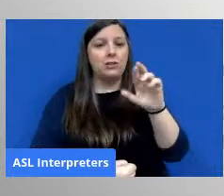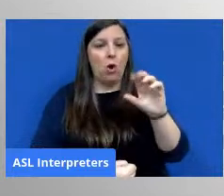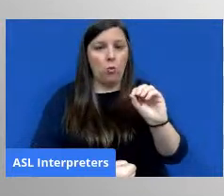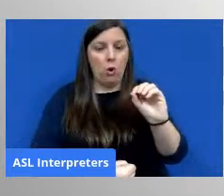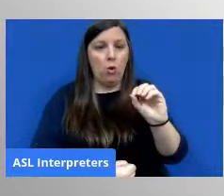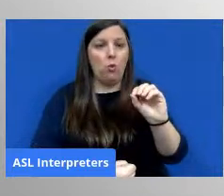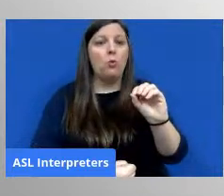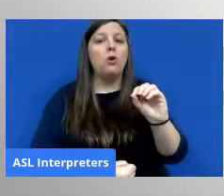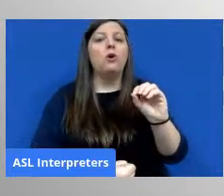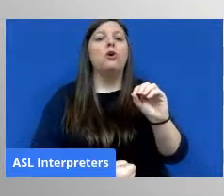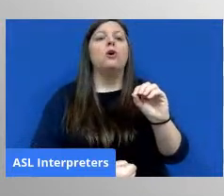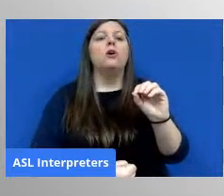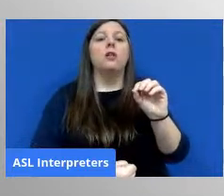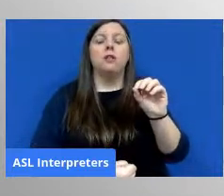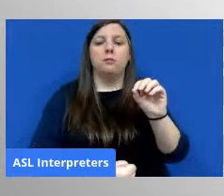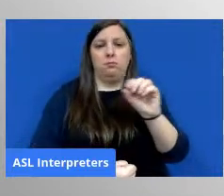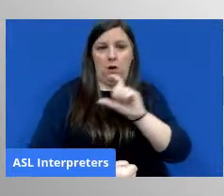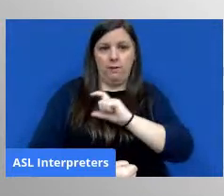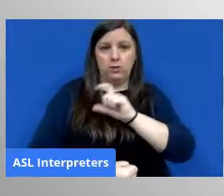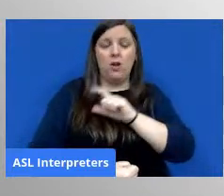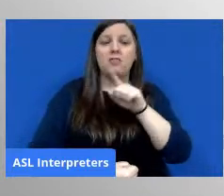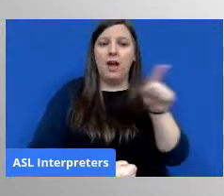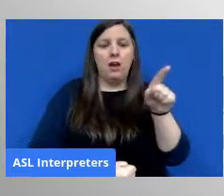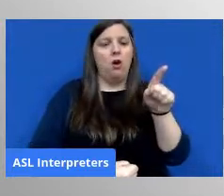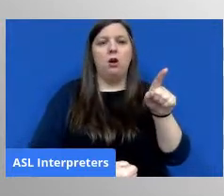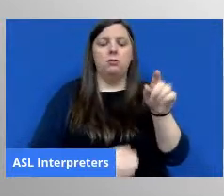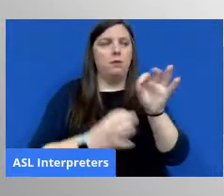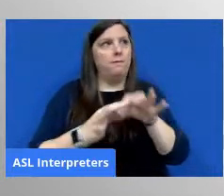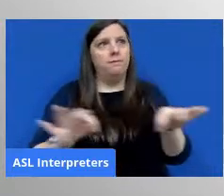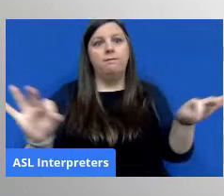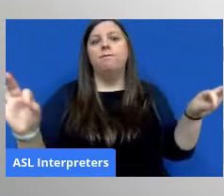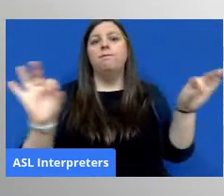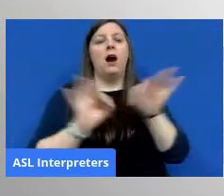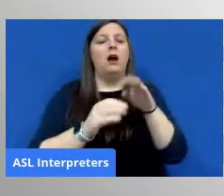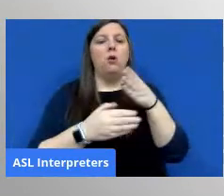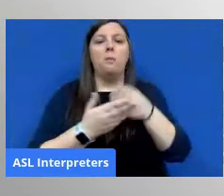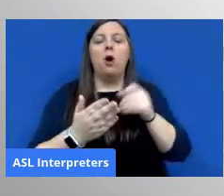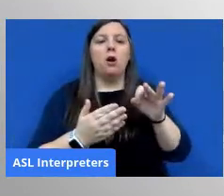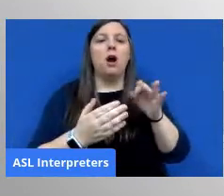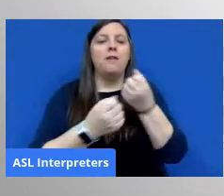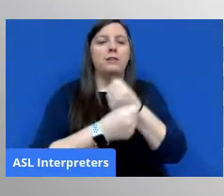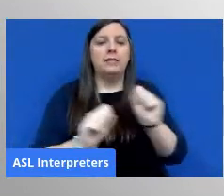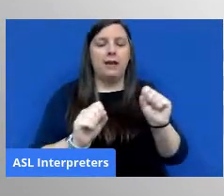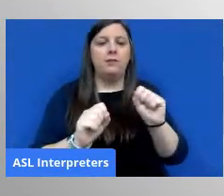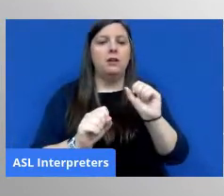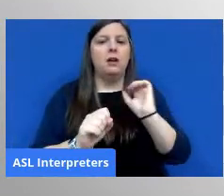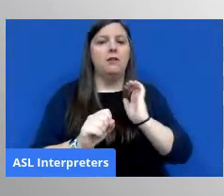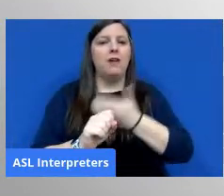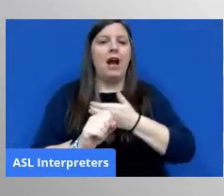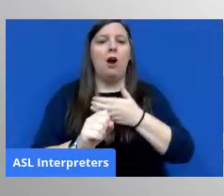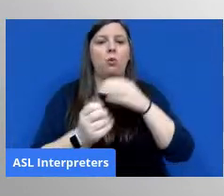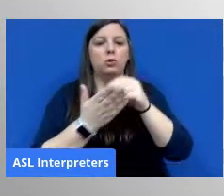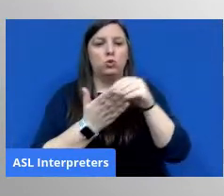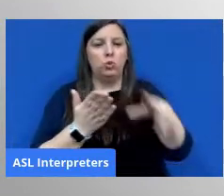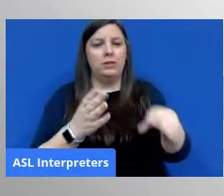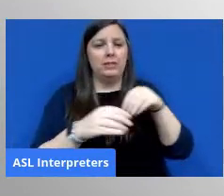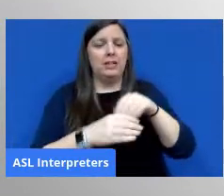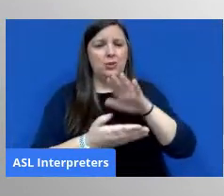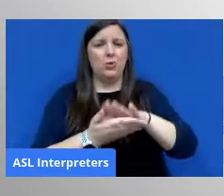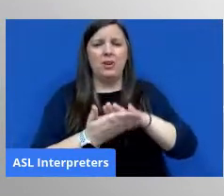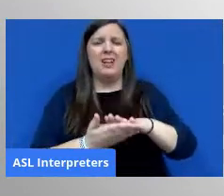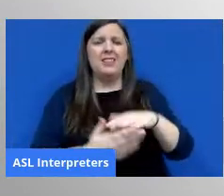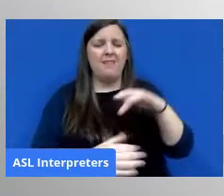a vital part of the safety of the students in our schools, then what is this vote for? And